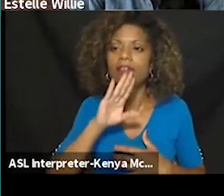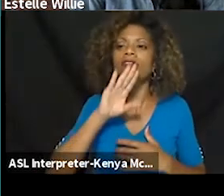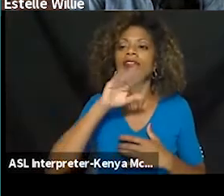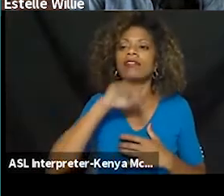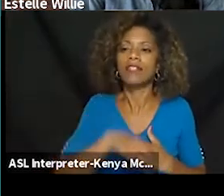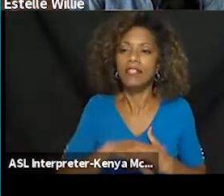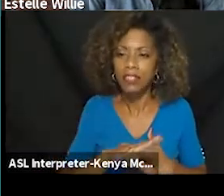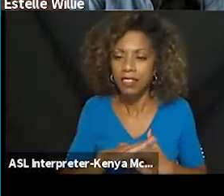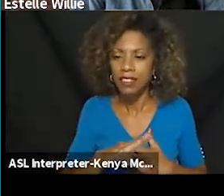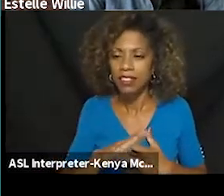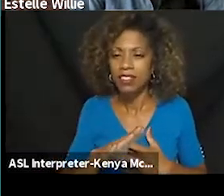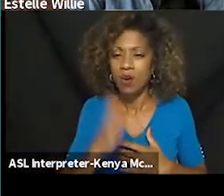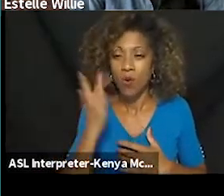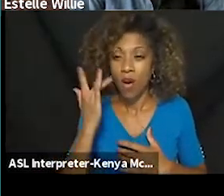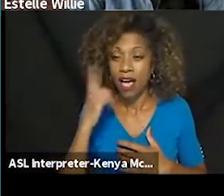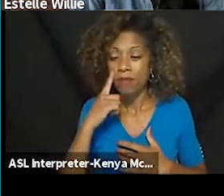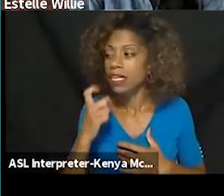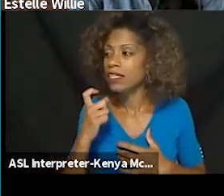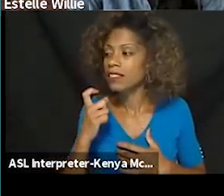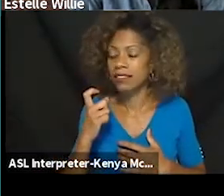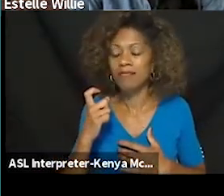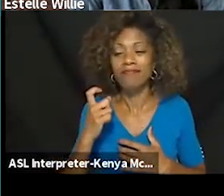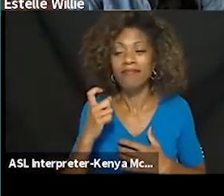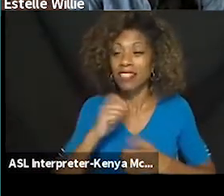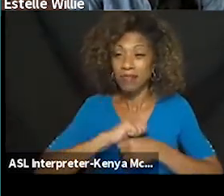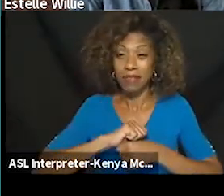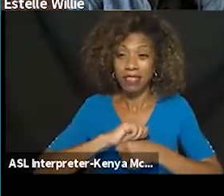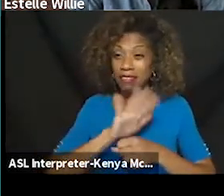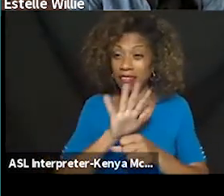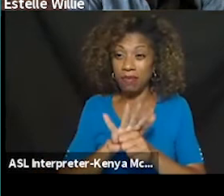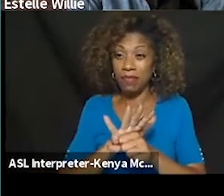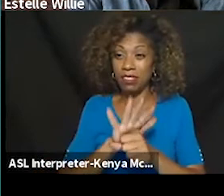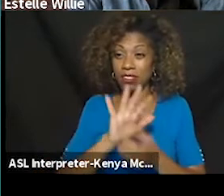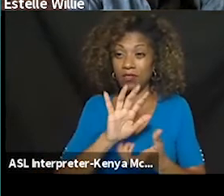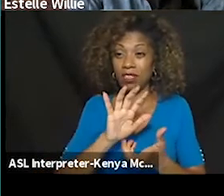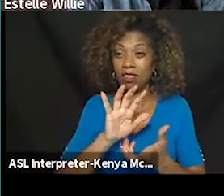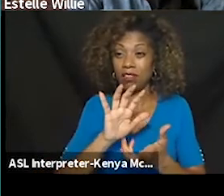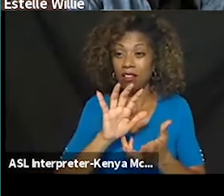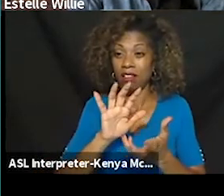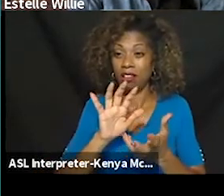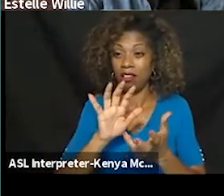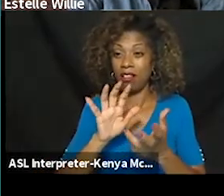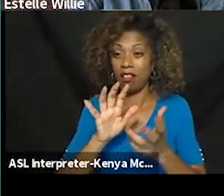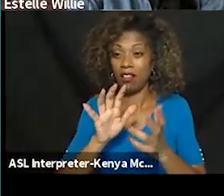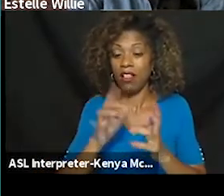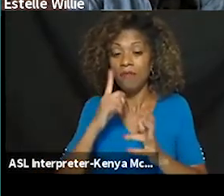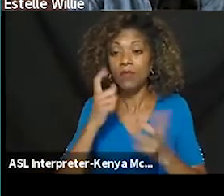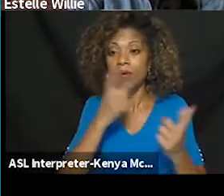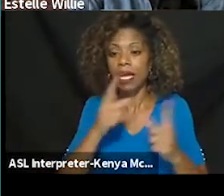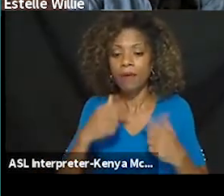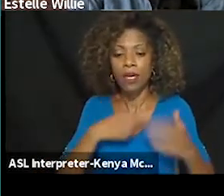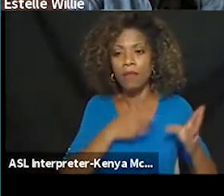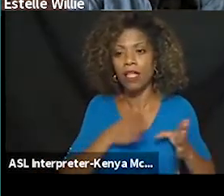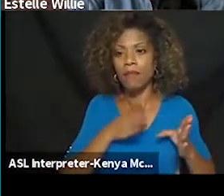road because of the evolving pandemic. It's like you plan and you plan and you plan, and